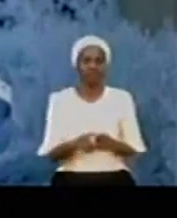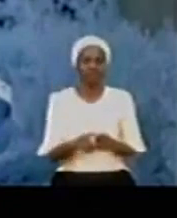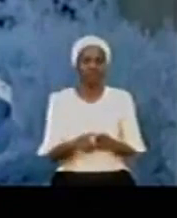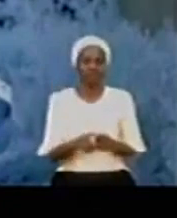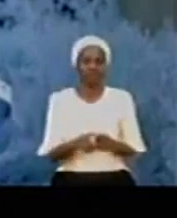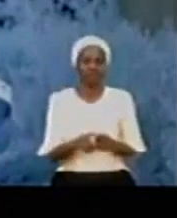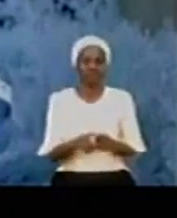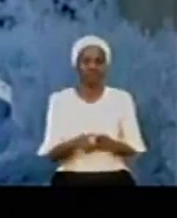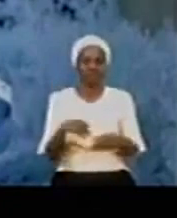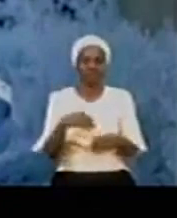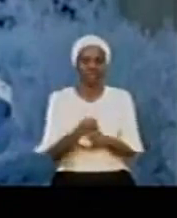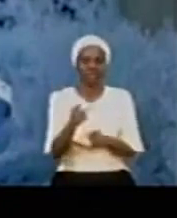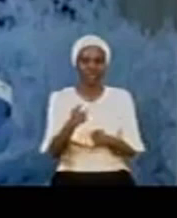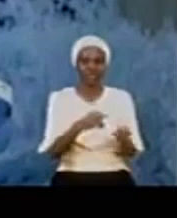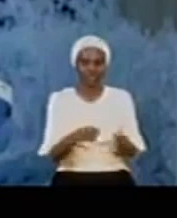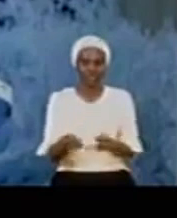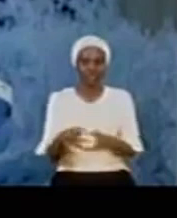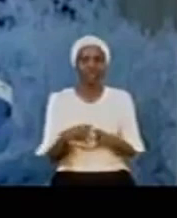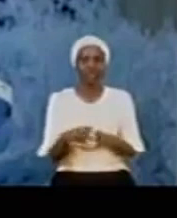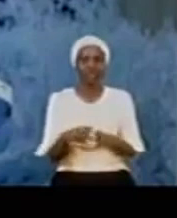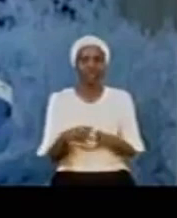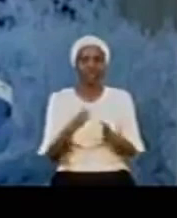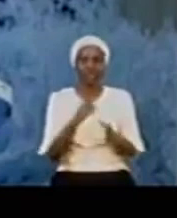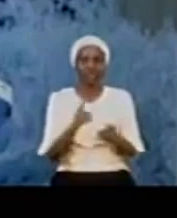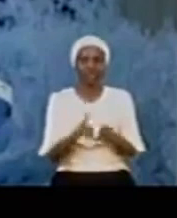God did for others, He will do for you.